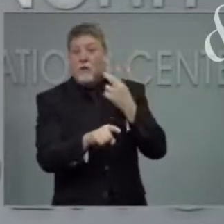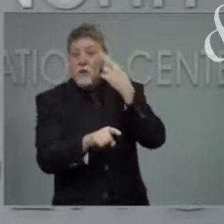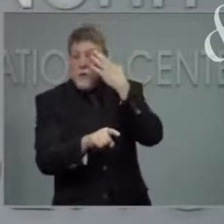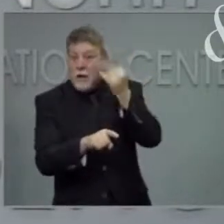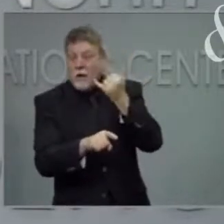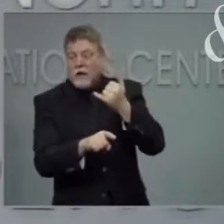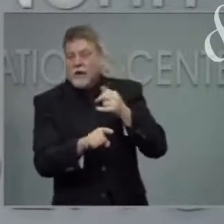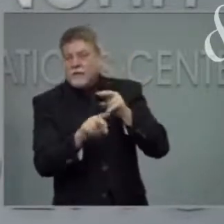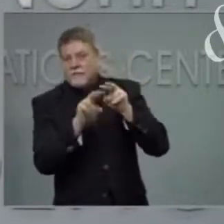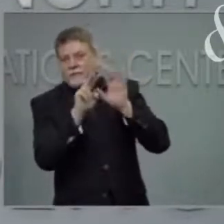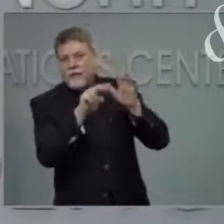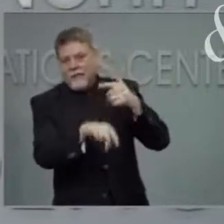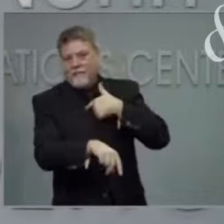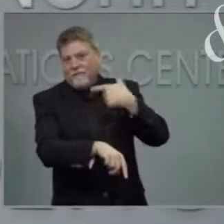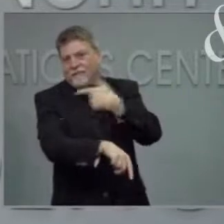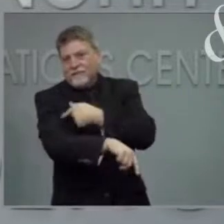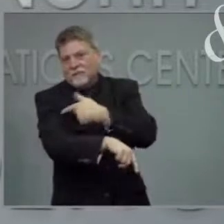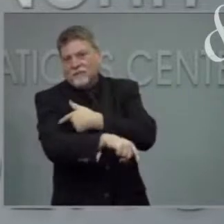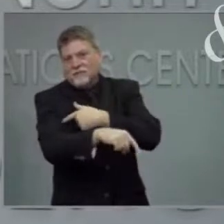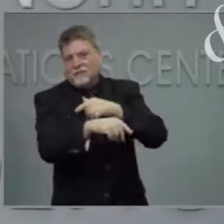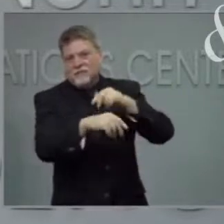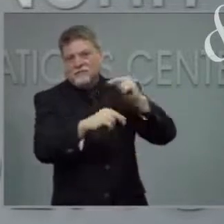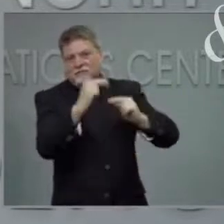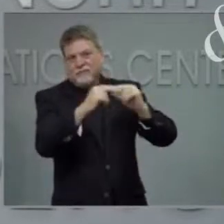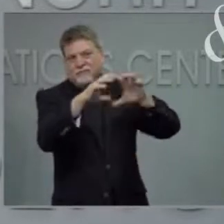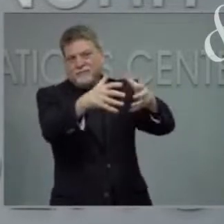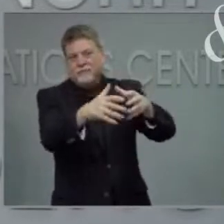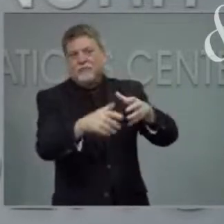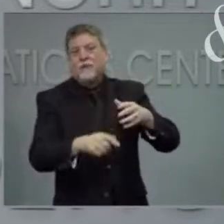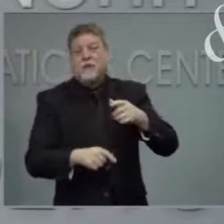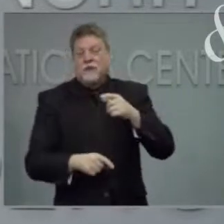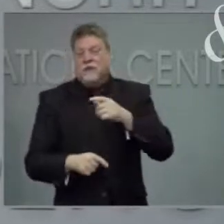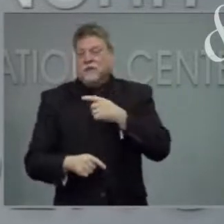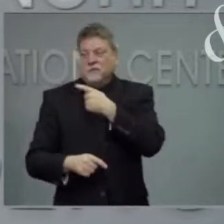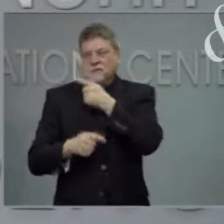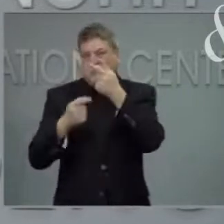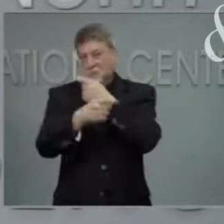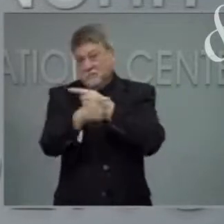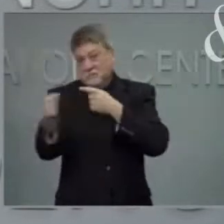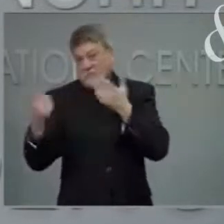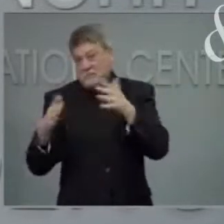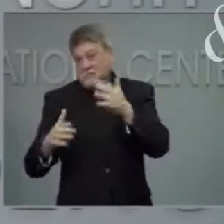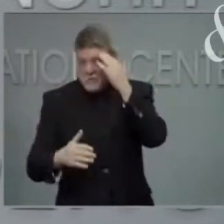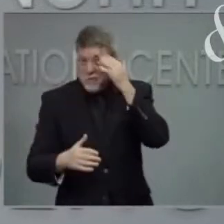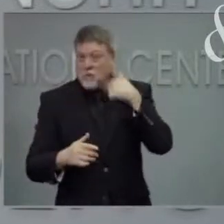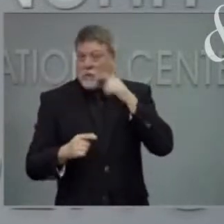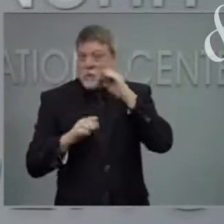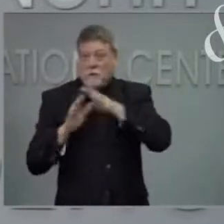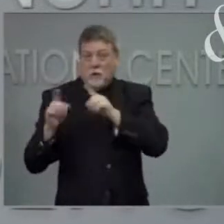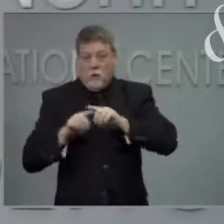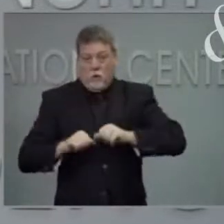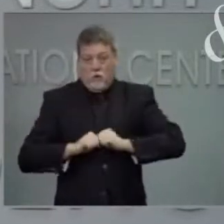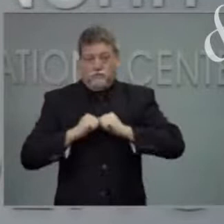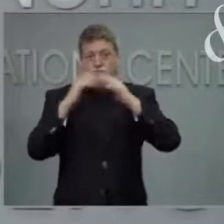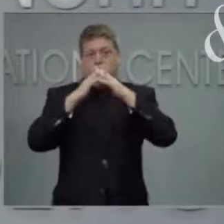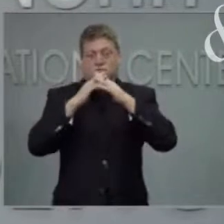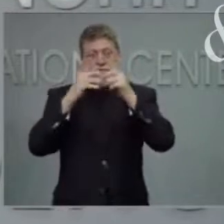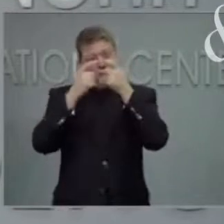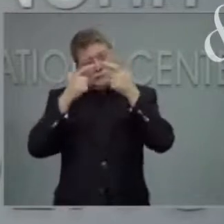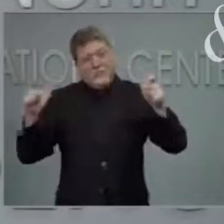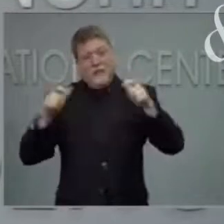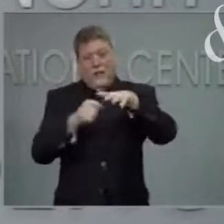at their vaccination site. As you know, we're going to be opening up a major vaccination site in Greensboro next